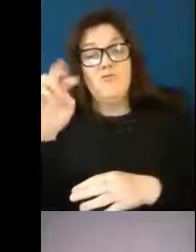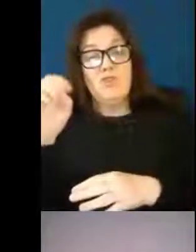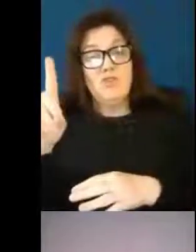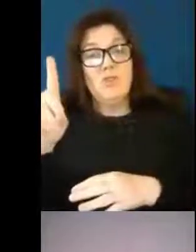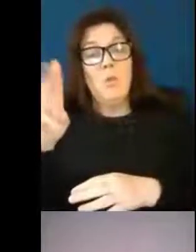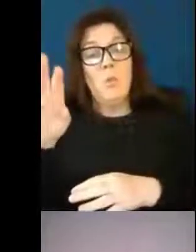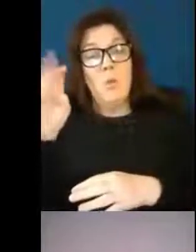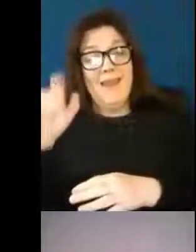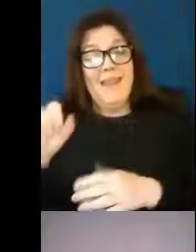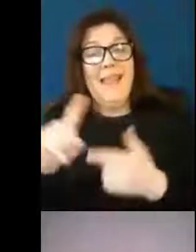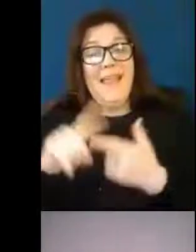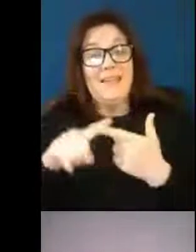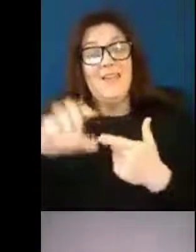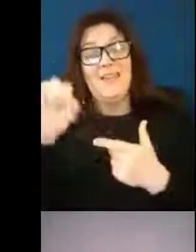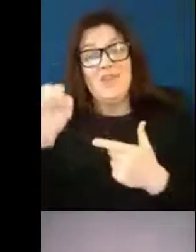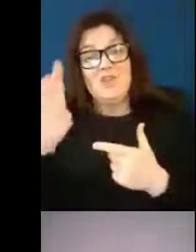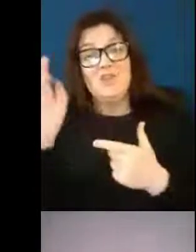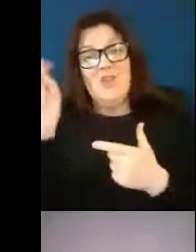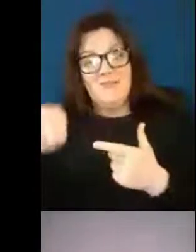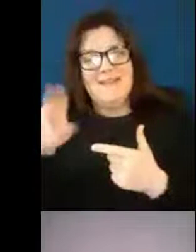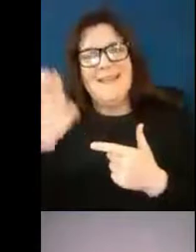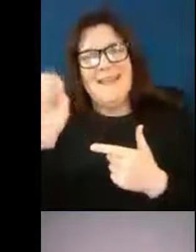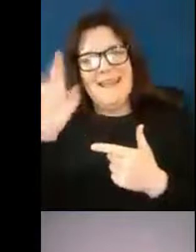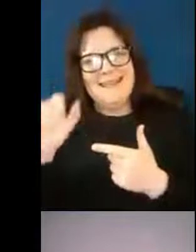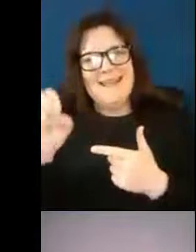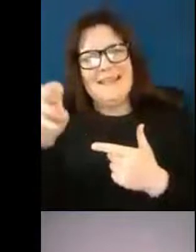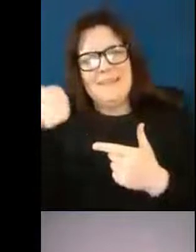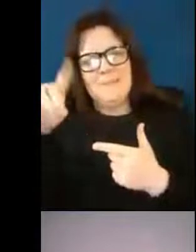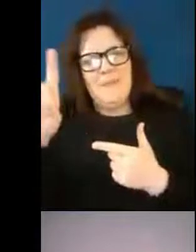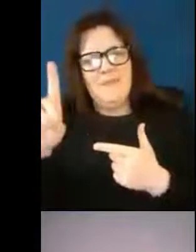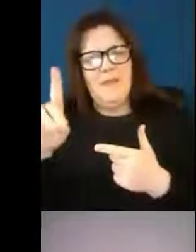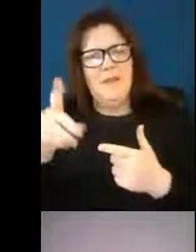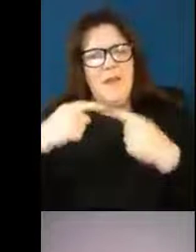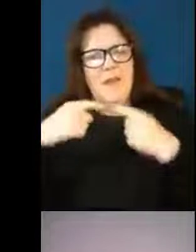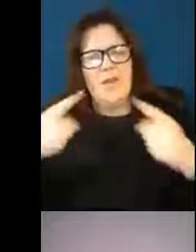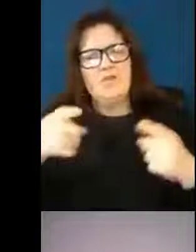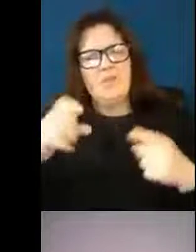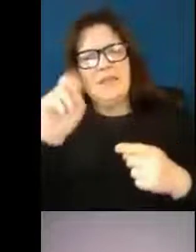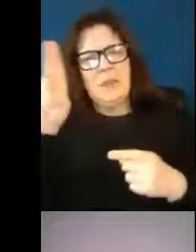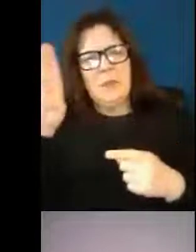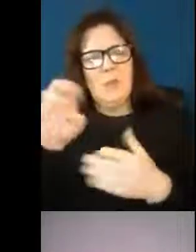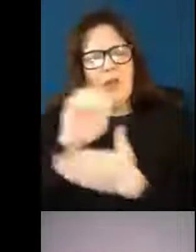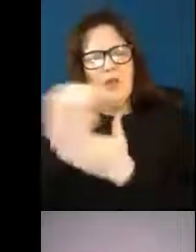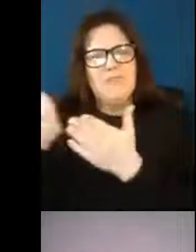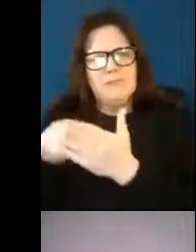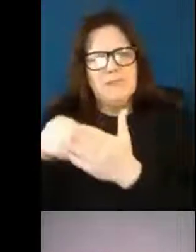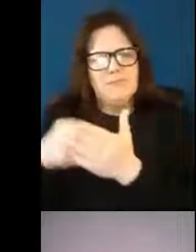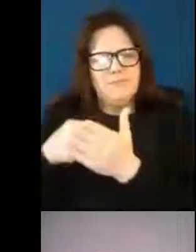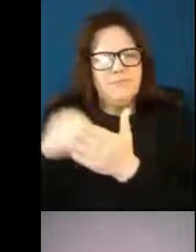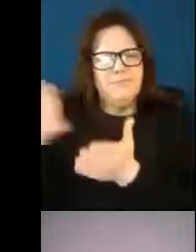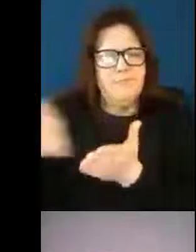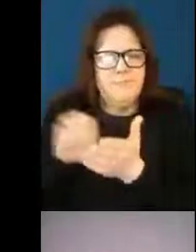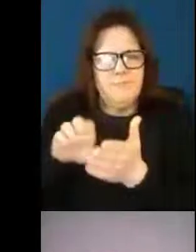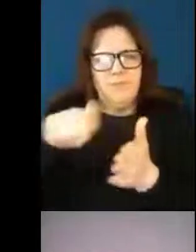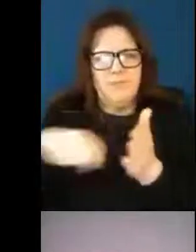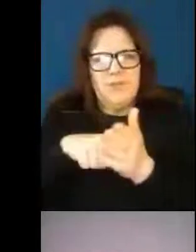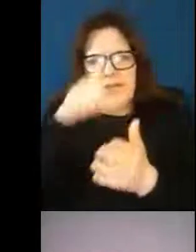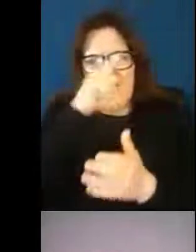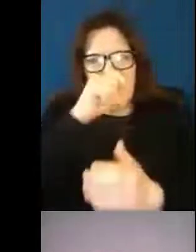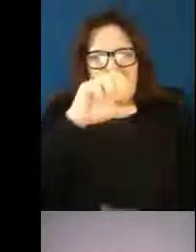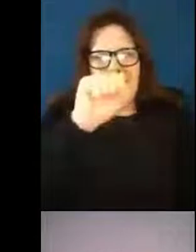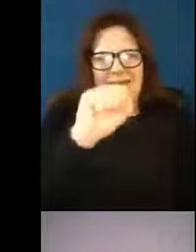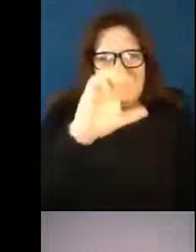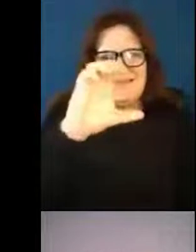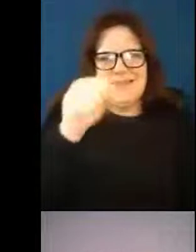ours, who launched the EU Erasmus funded project called Scale,